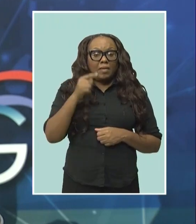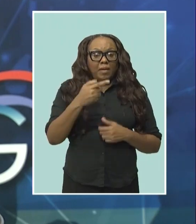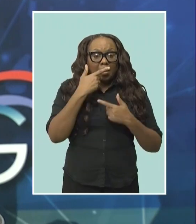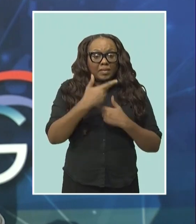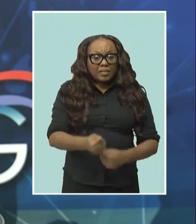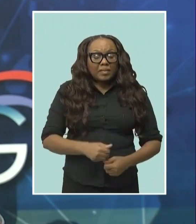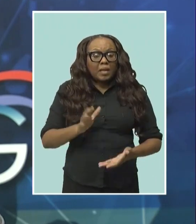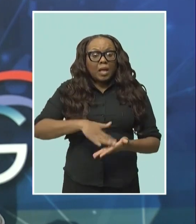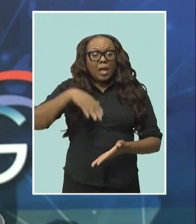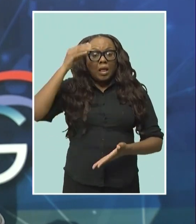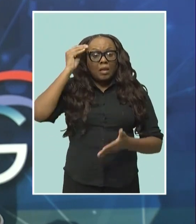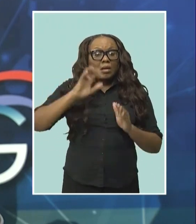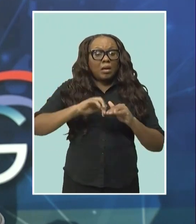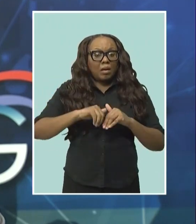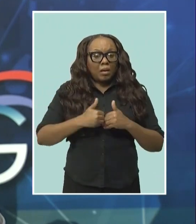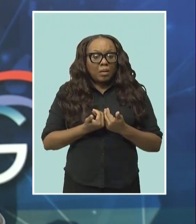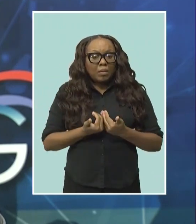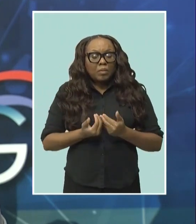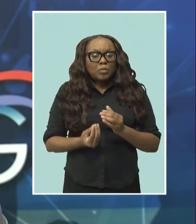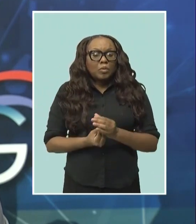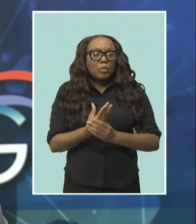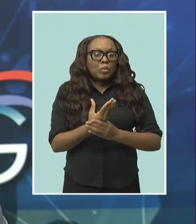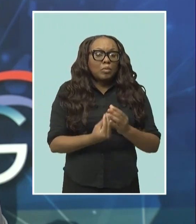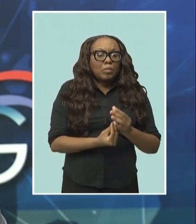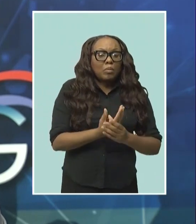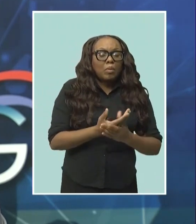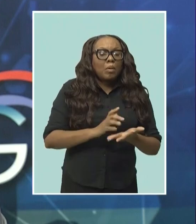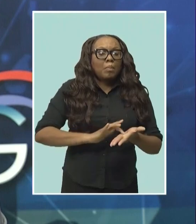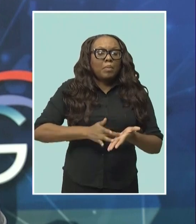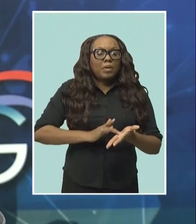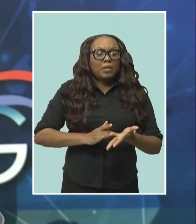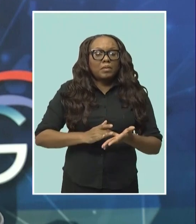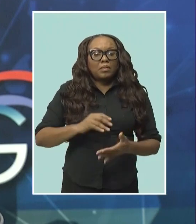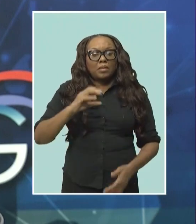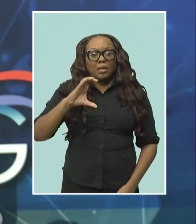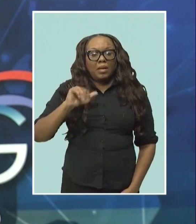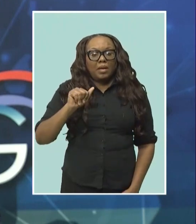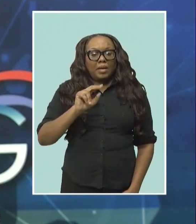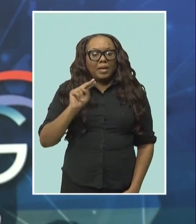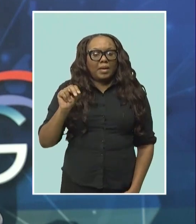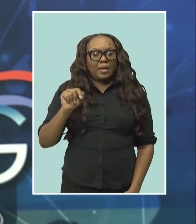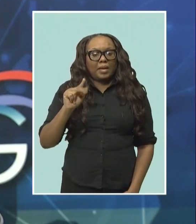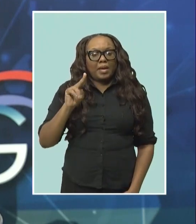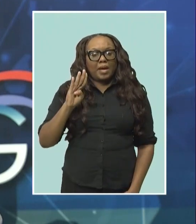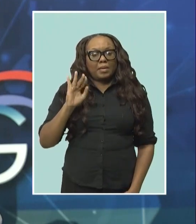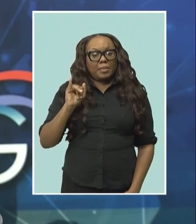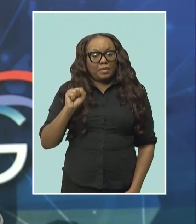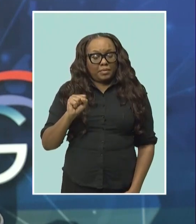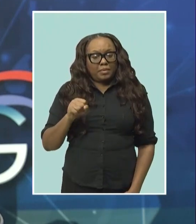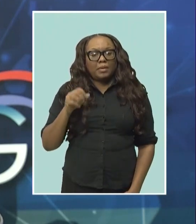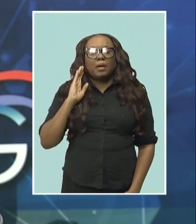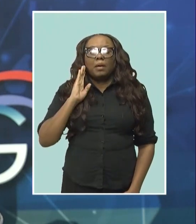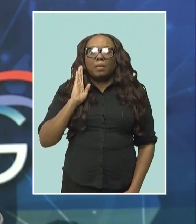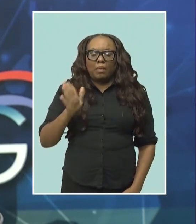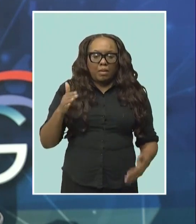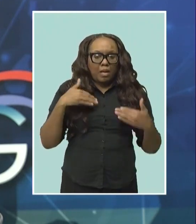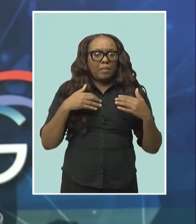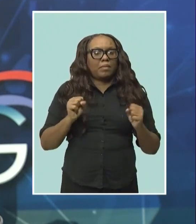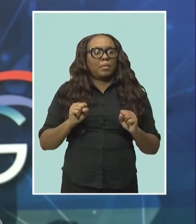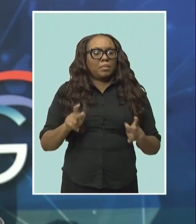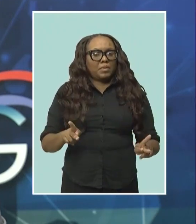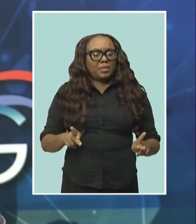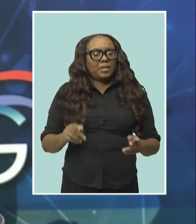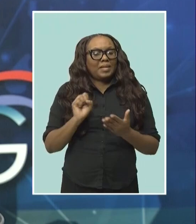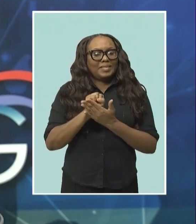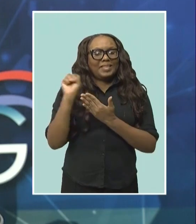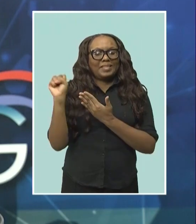how to cultivate medicinal and medical grade cannabis will get the opportunity to do so as early as this September.